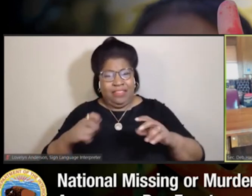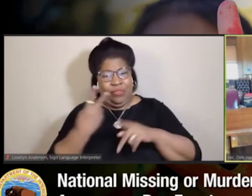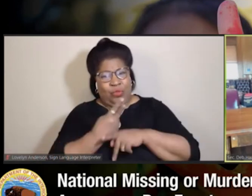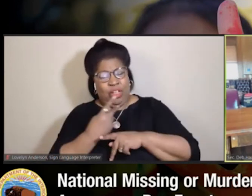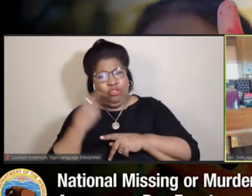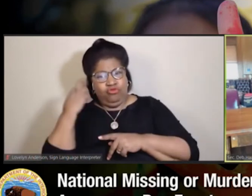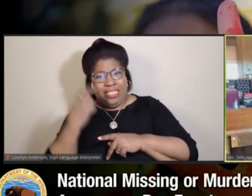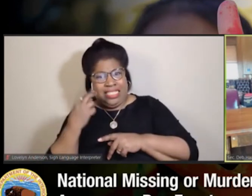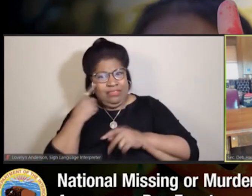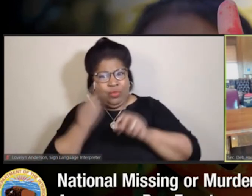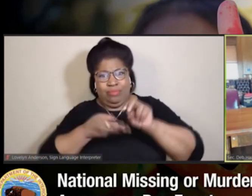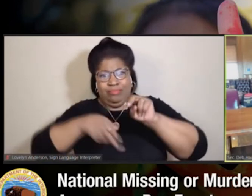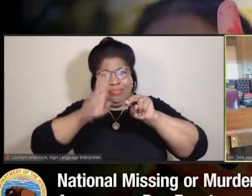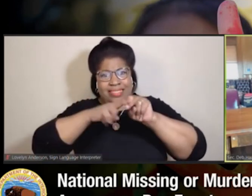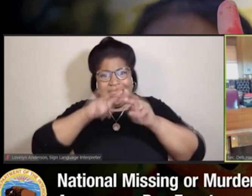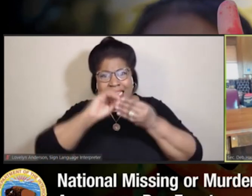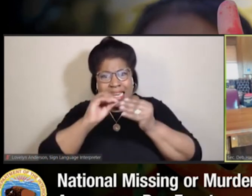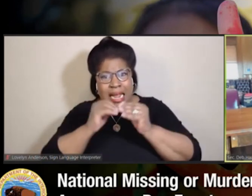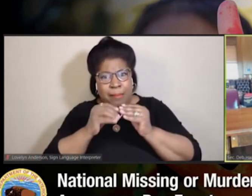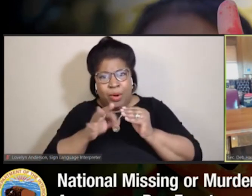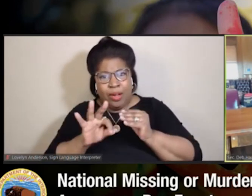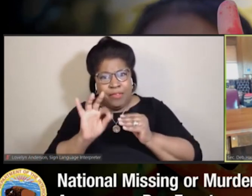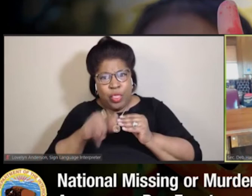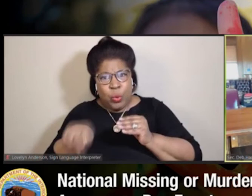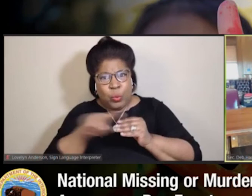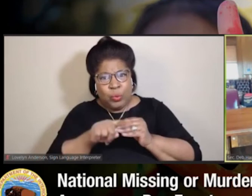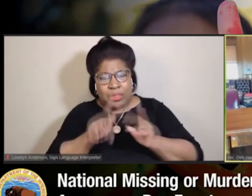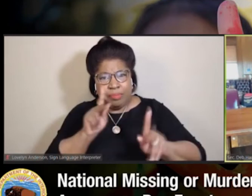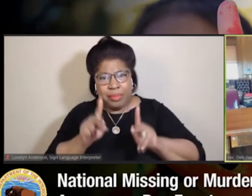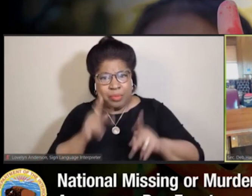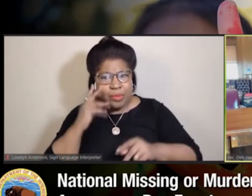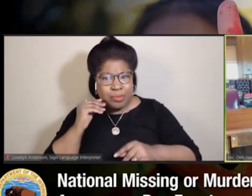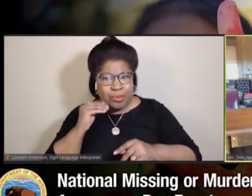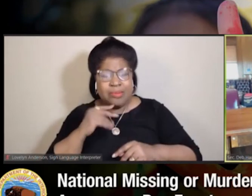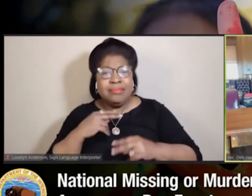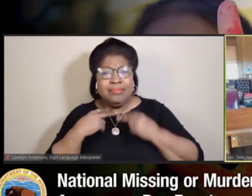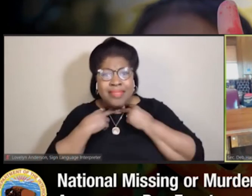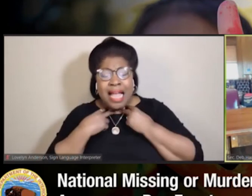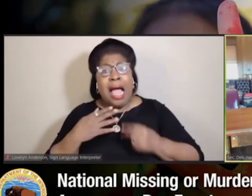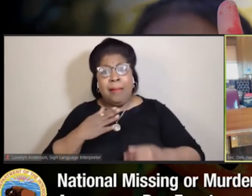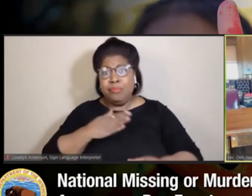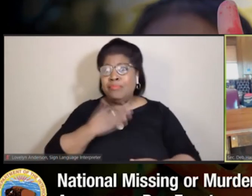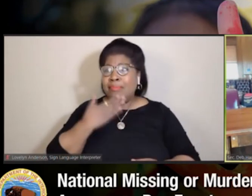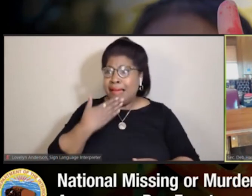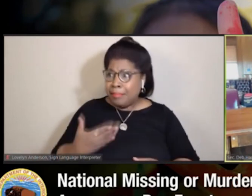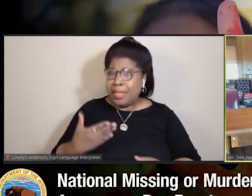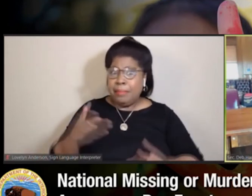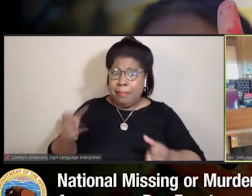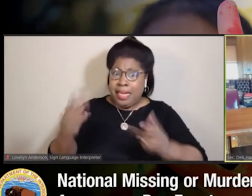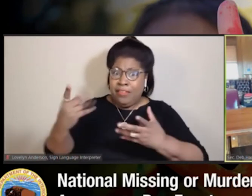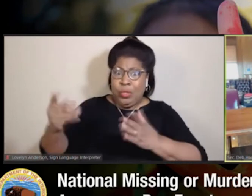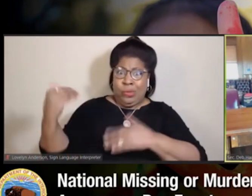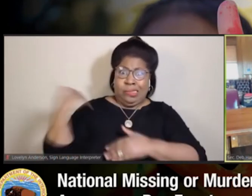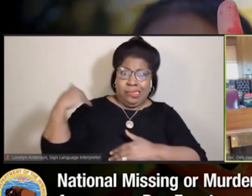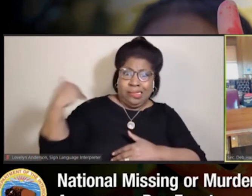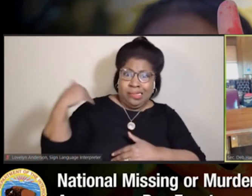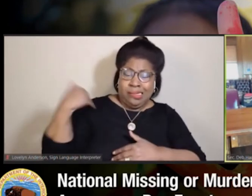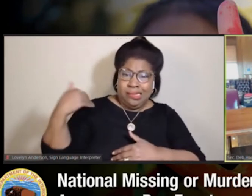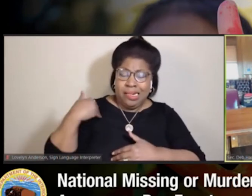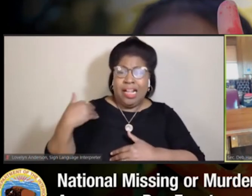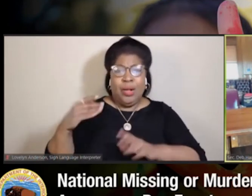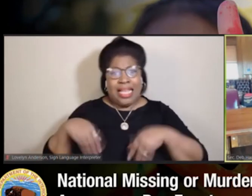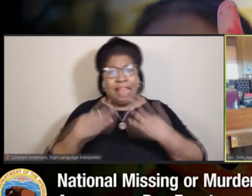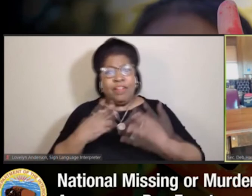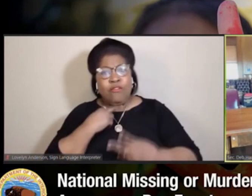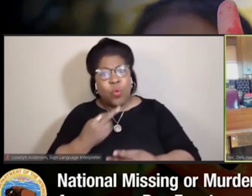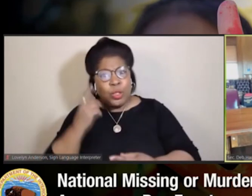cases. I'm grateful to those of you who rang the alarm and gave a voice to the missing. My heart goes out